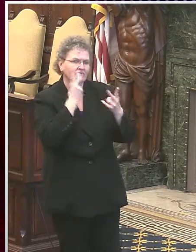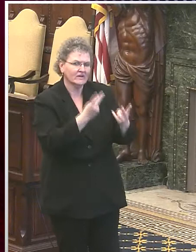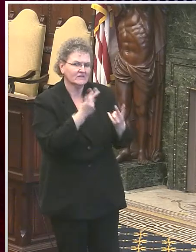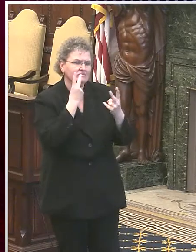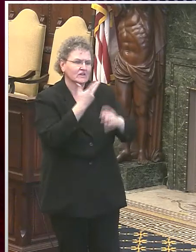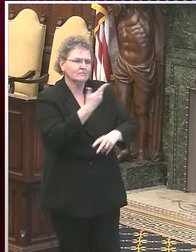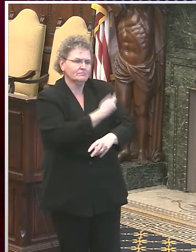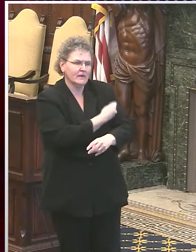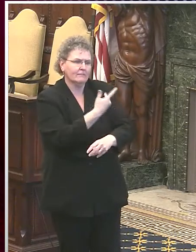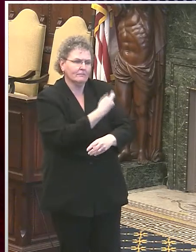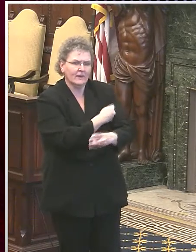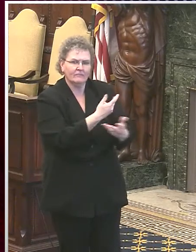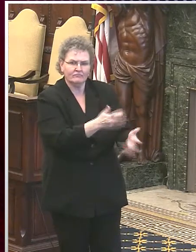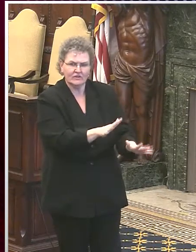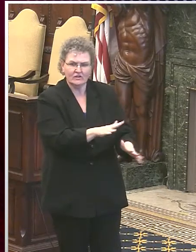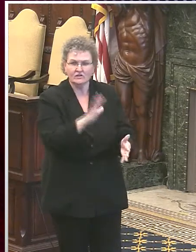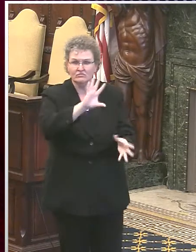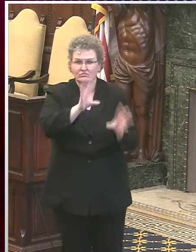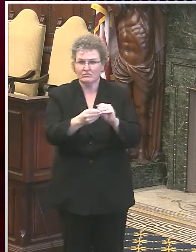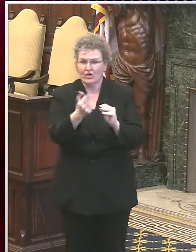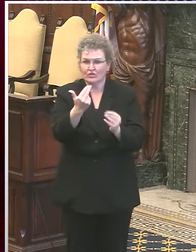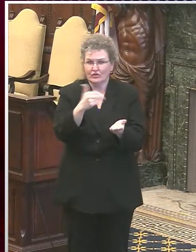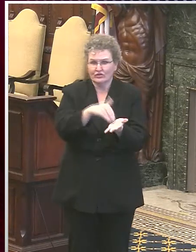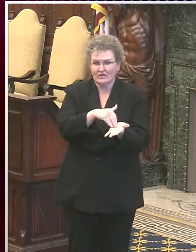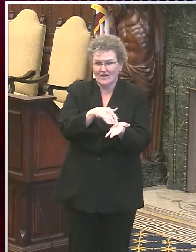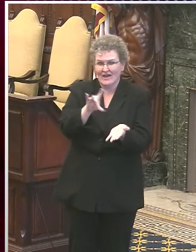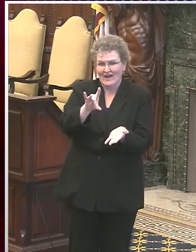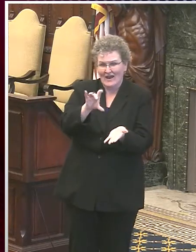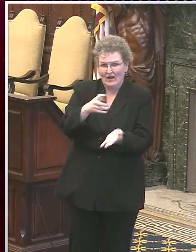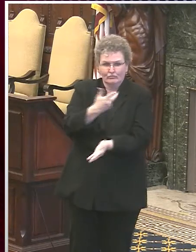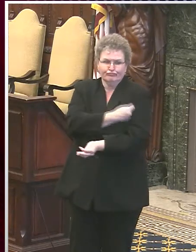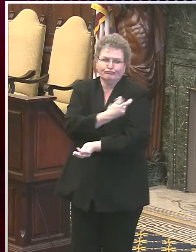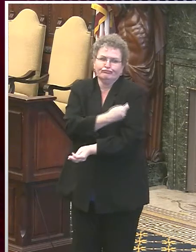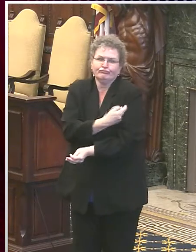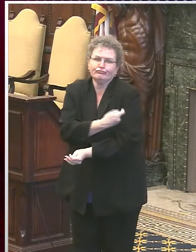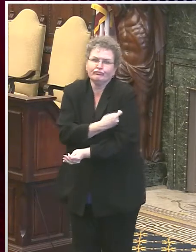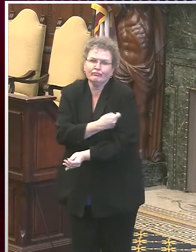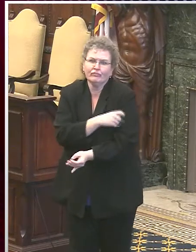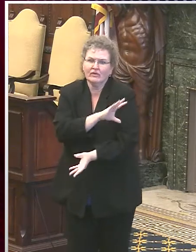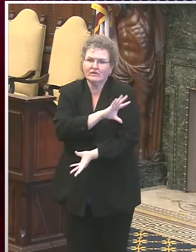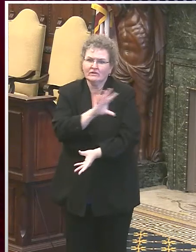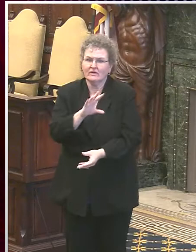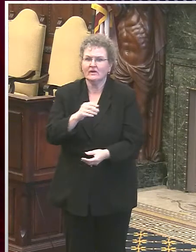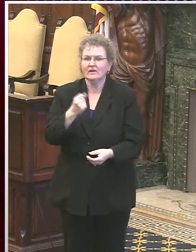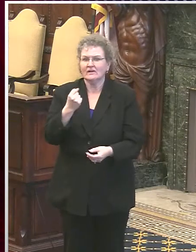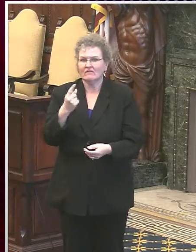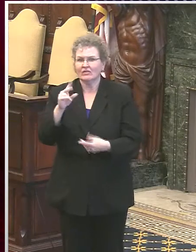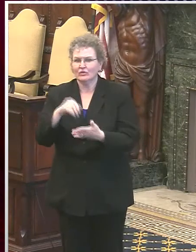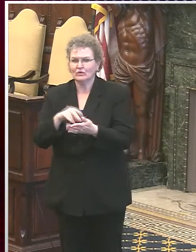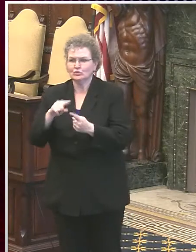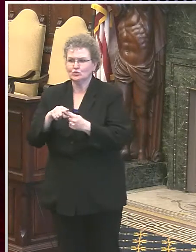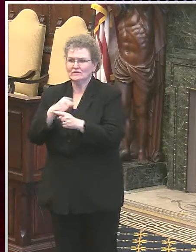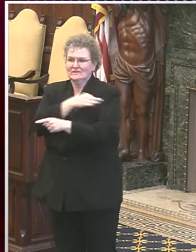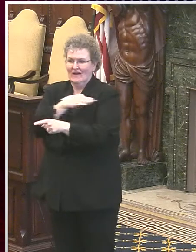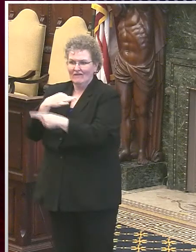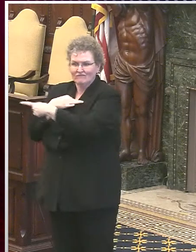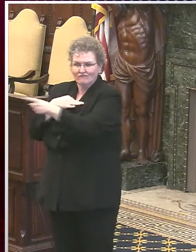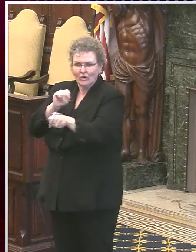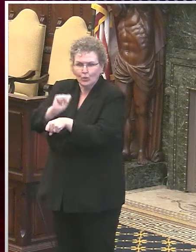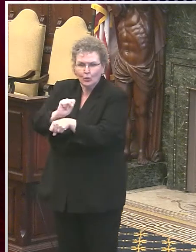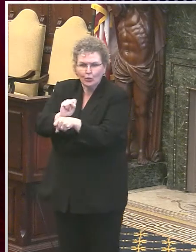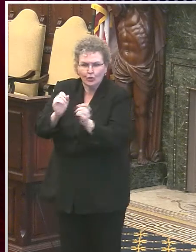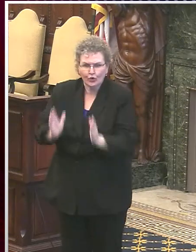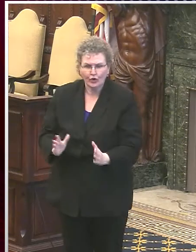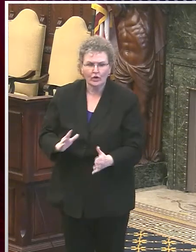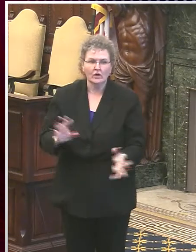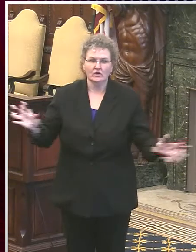delivered 13,800 doses to residents and 11,700 doses to staff. Now, back in the community as a whole, we're